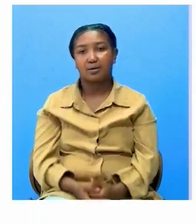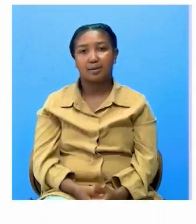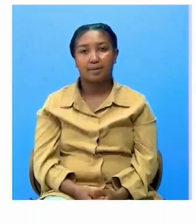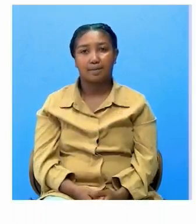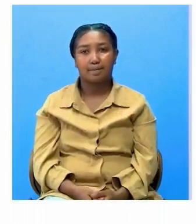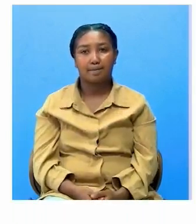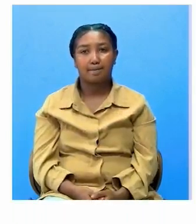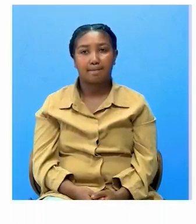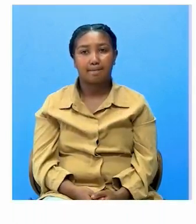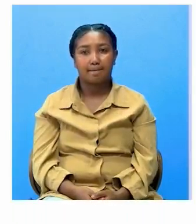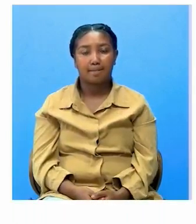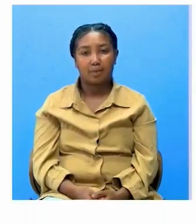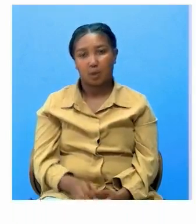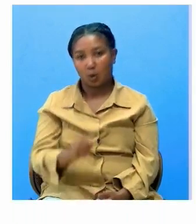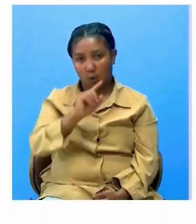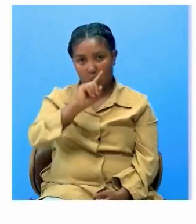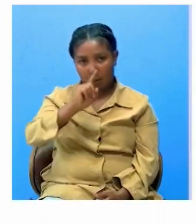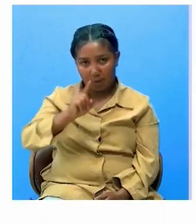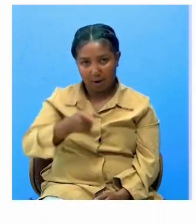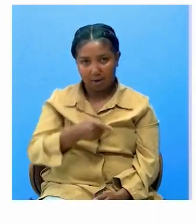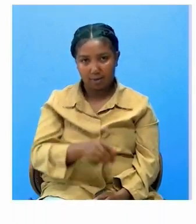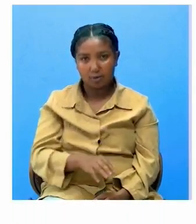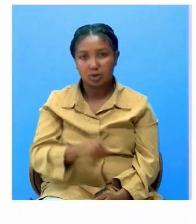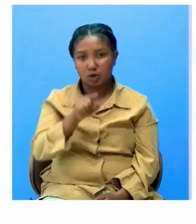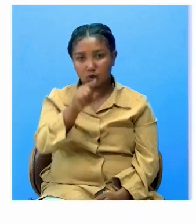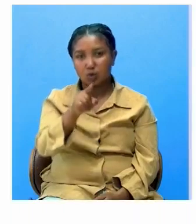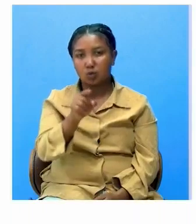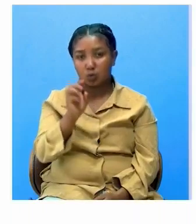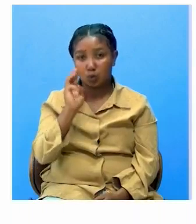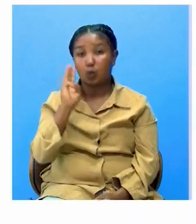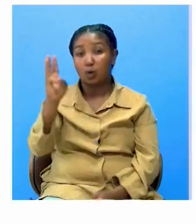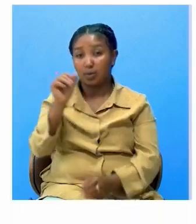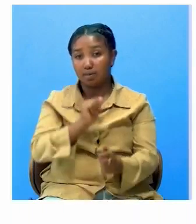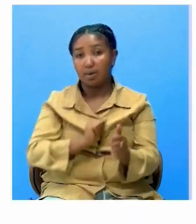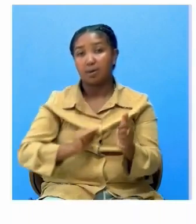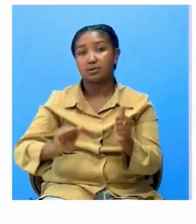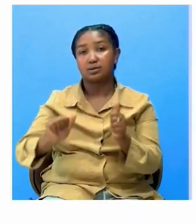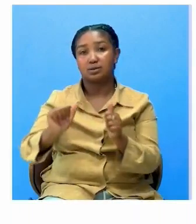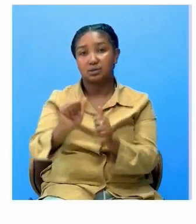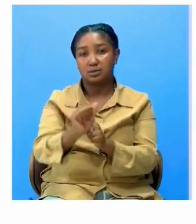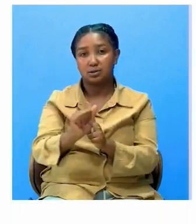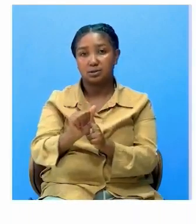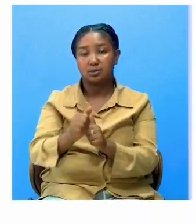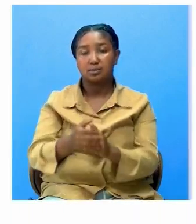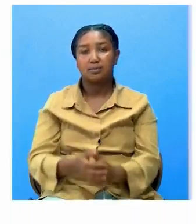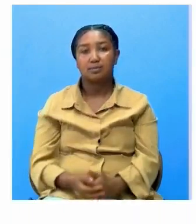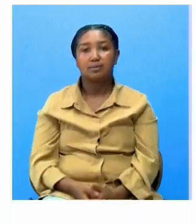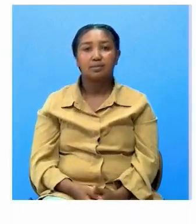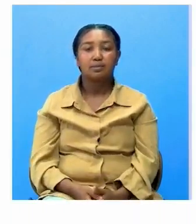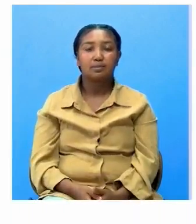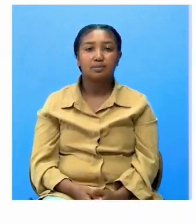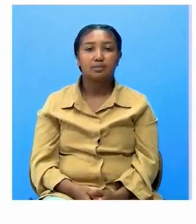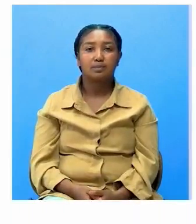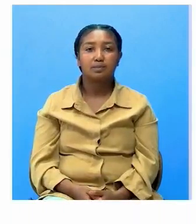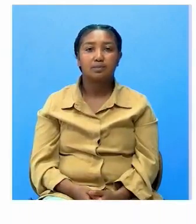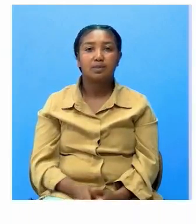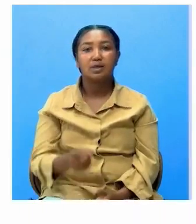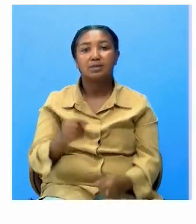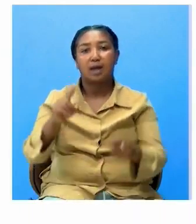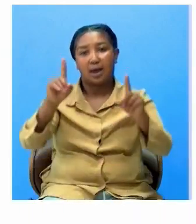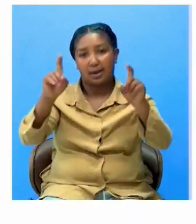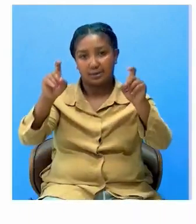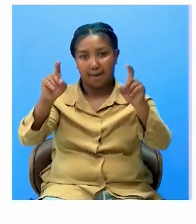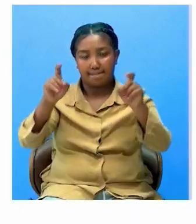hard, comma, you will pass. You will pass the